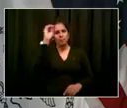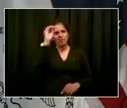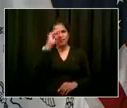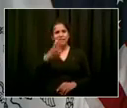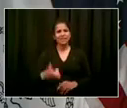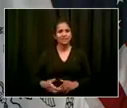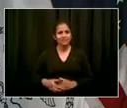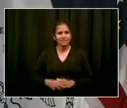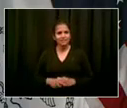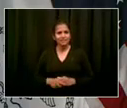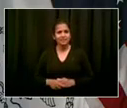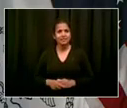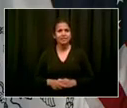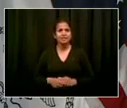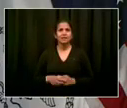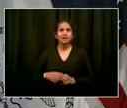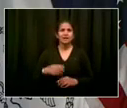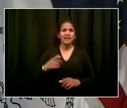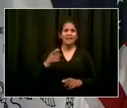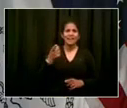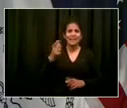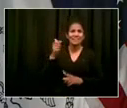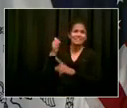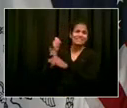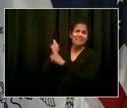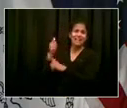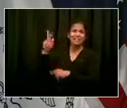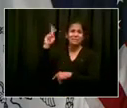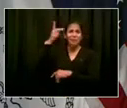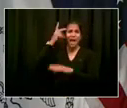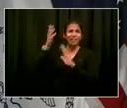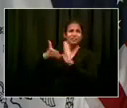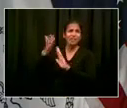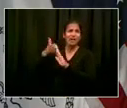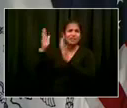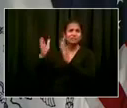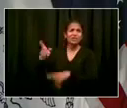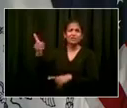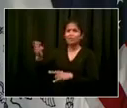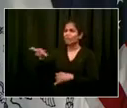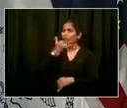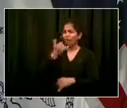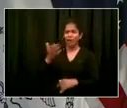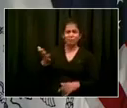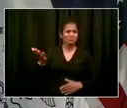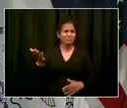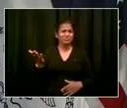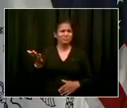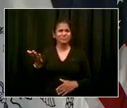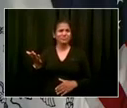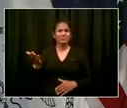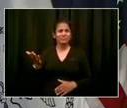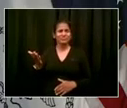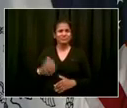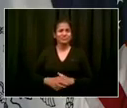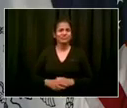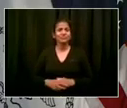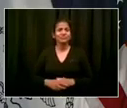today. The next is Alex Zimmerman from Chalkbeat. Hi, Mr. Mayor. I want to go back